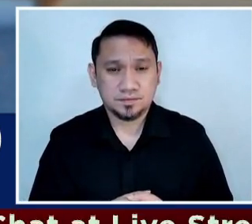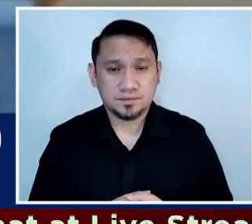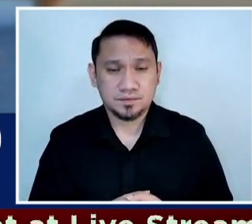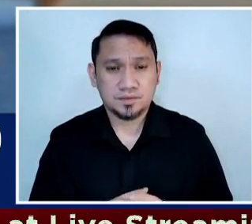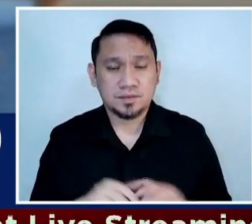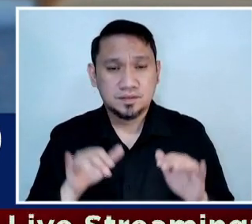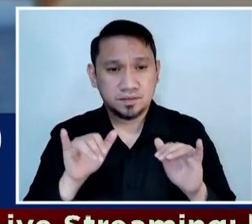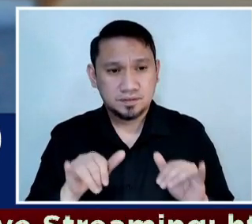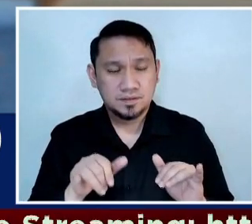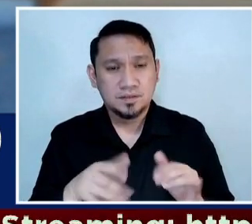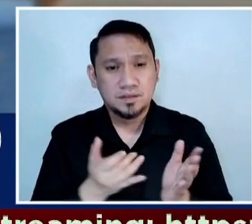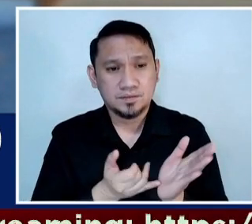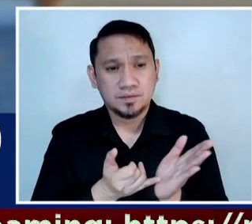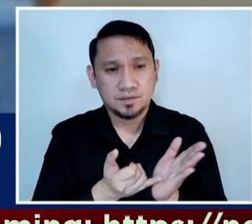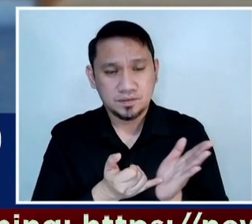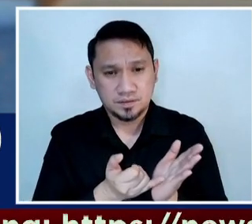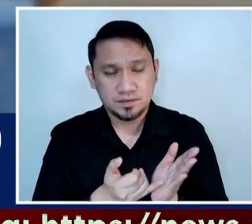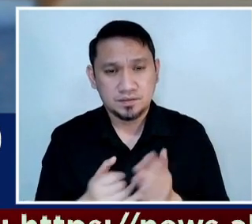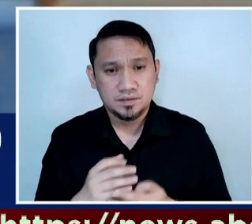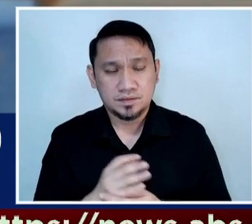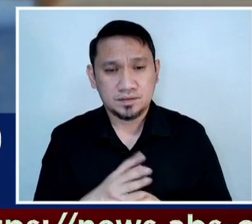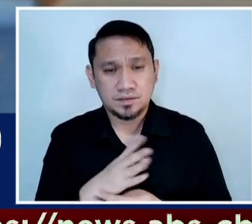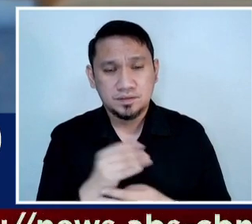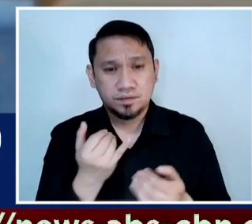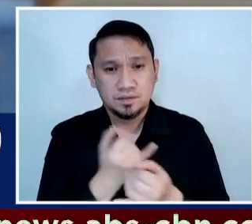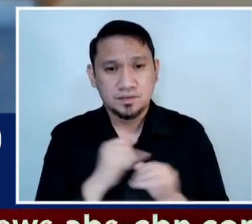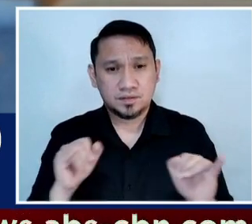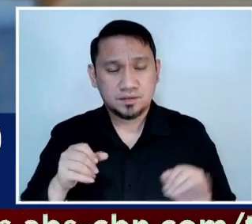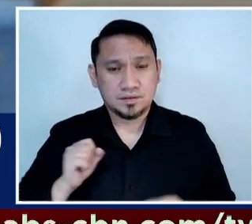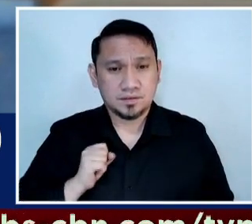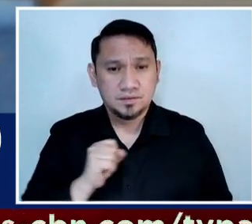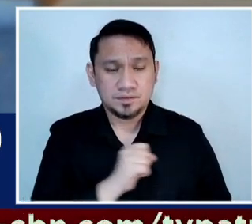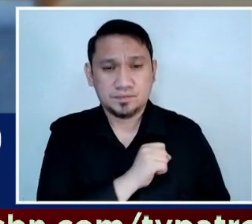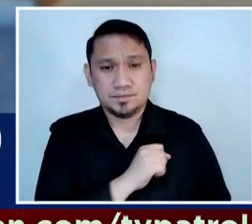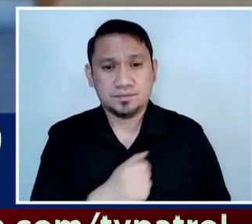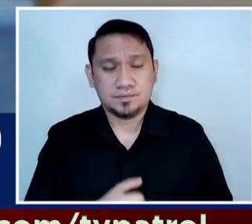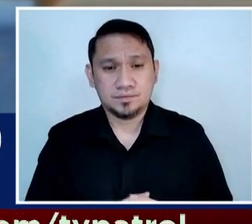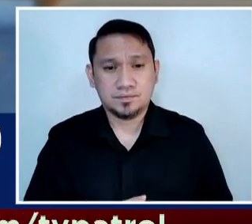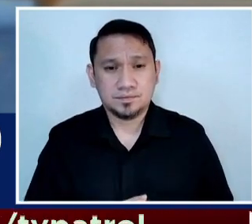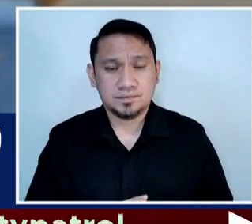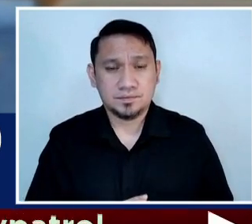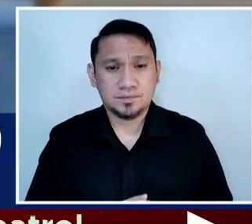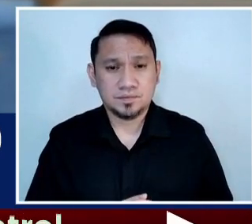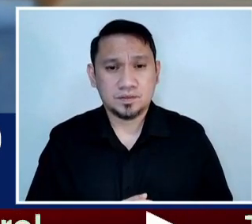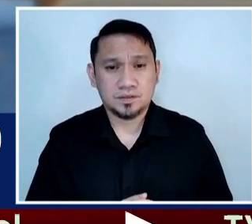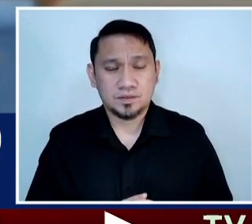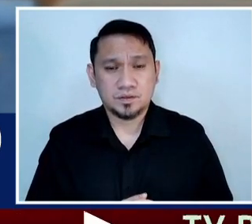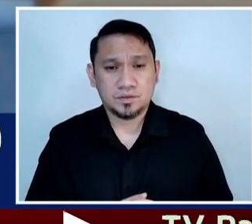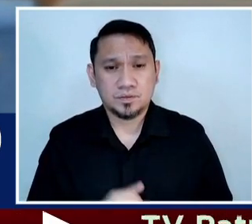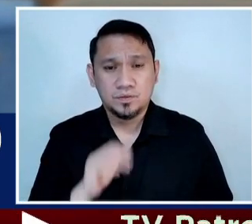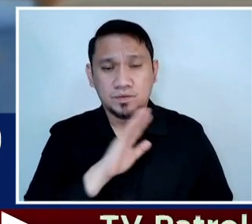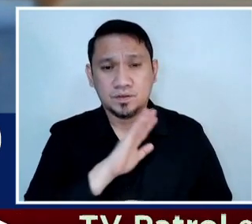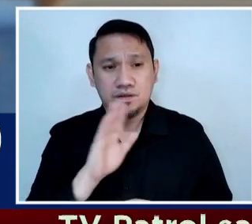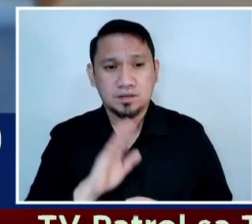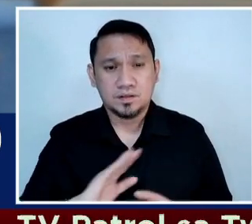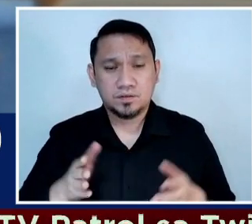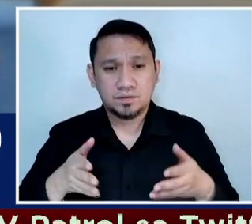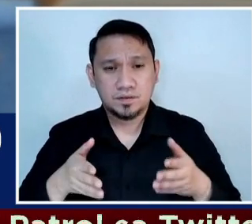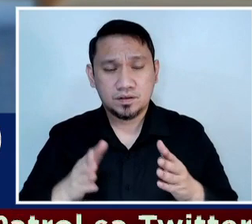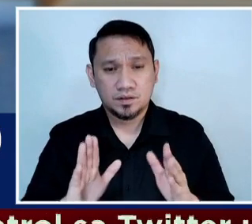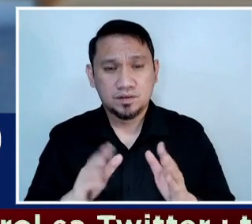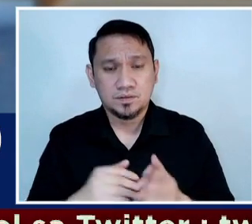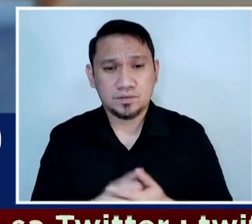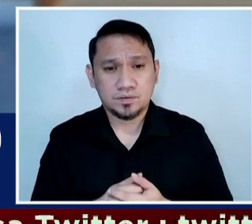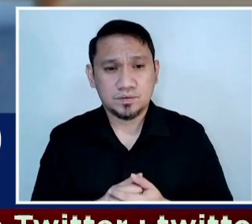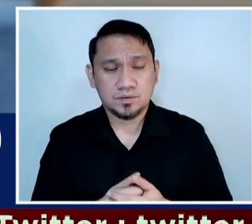Maintain the integrity and the independence of the Senate. Huwag ninyong payagan na